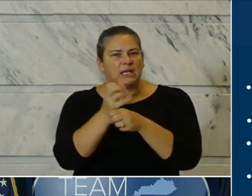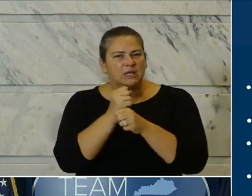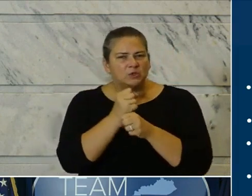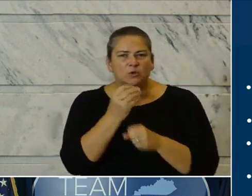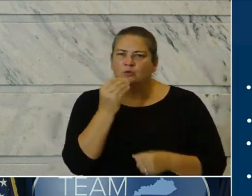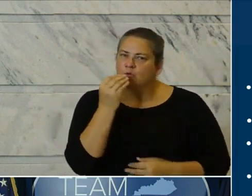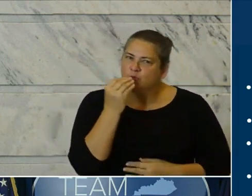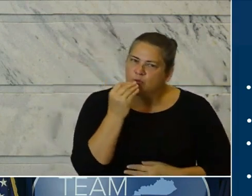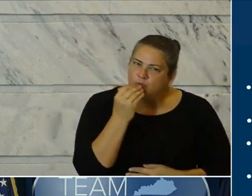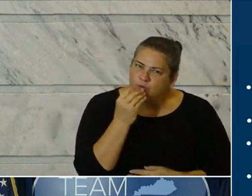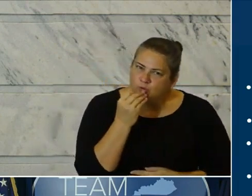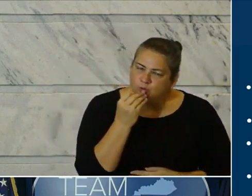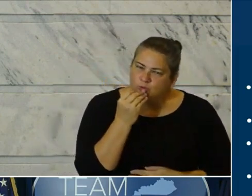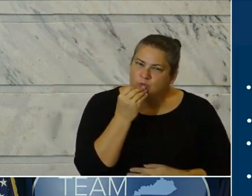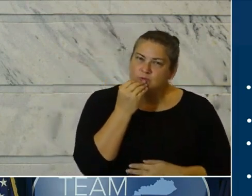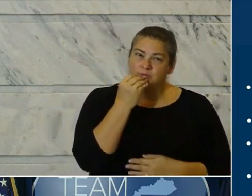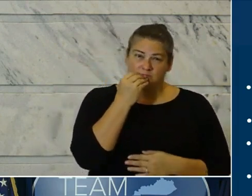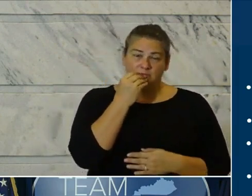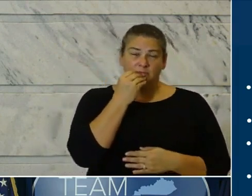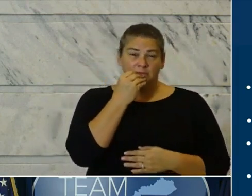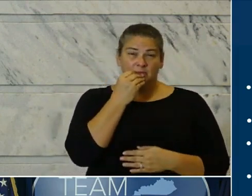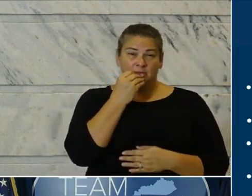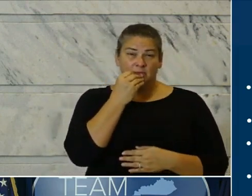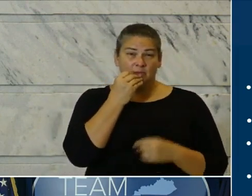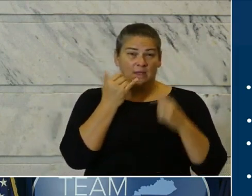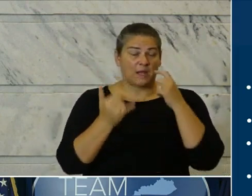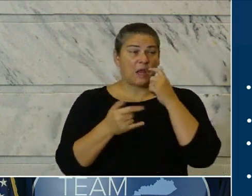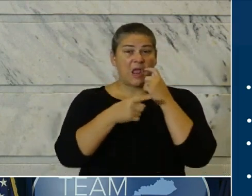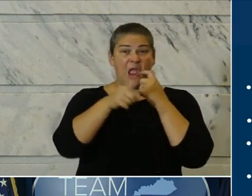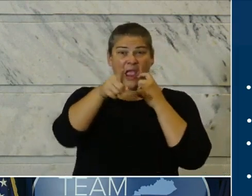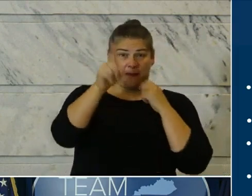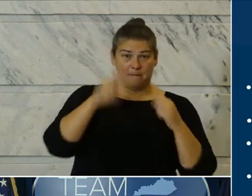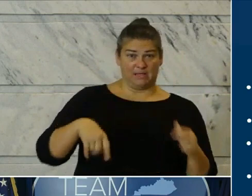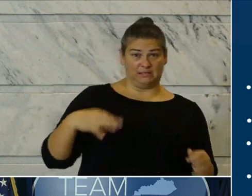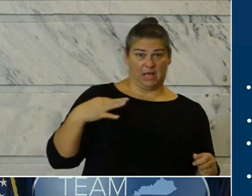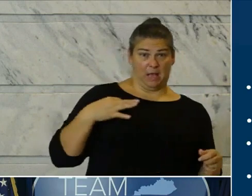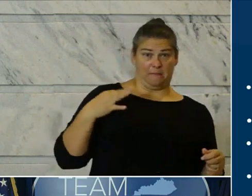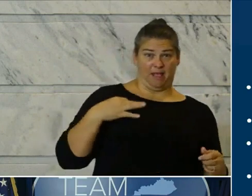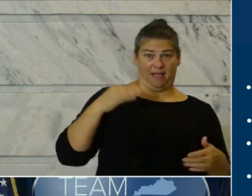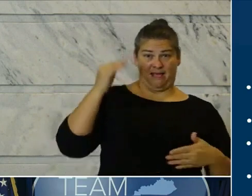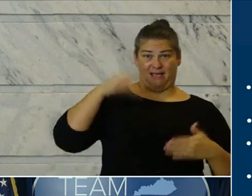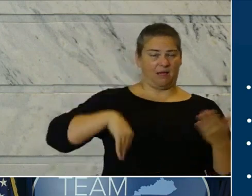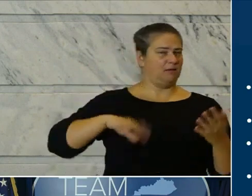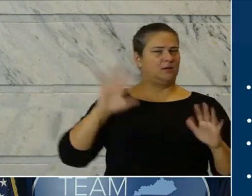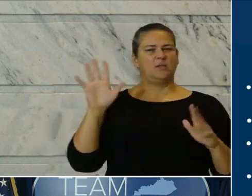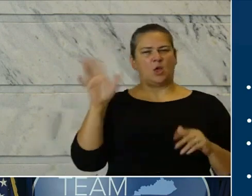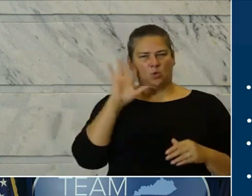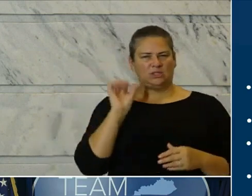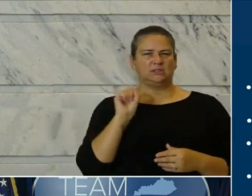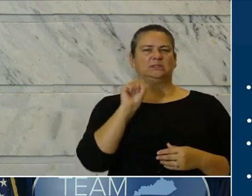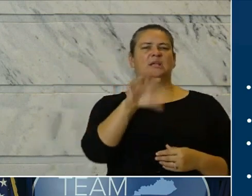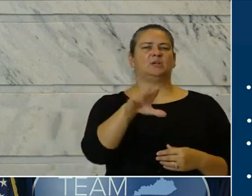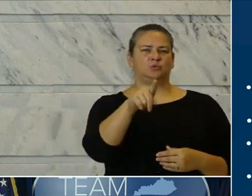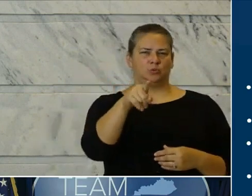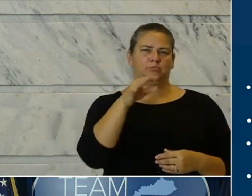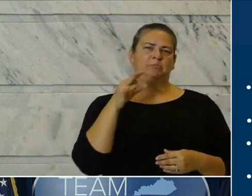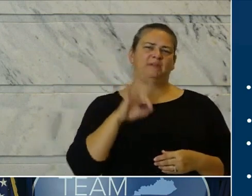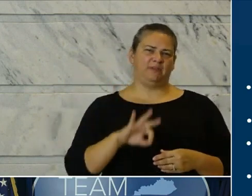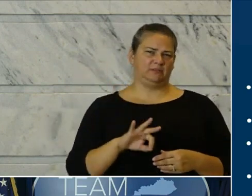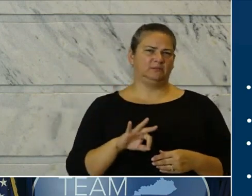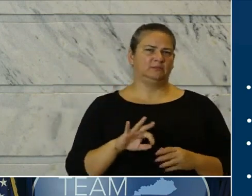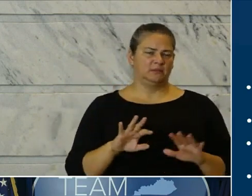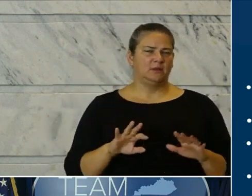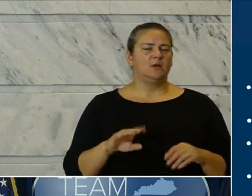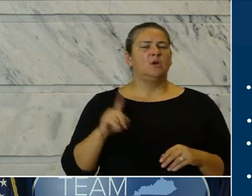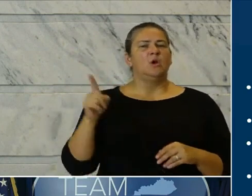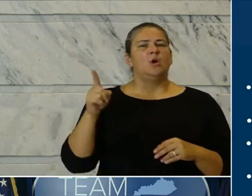food. This time you don't require an application. We will be sending these benefits to you. There'll be